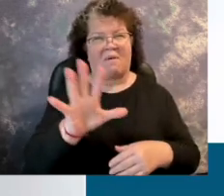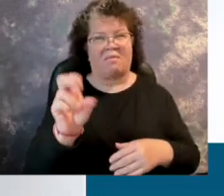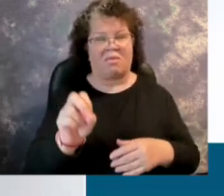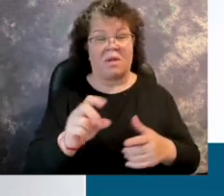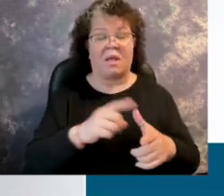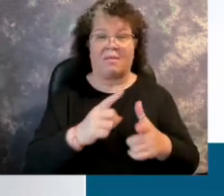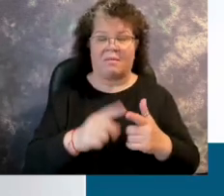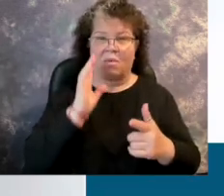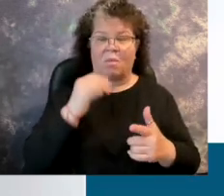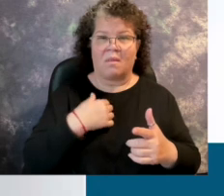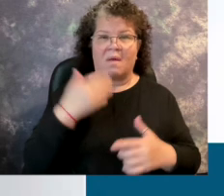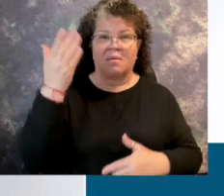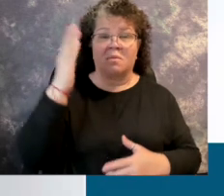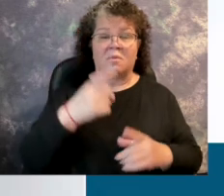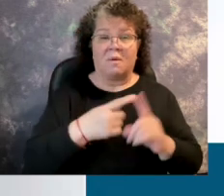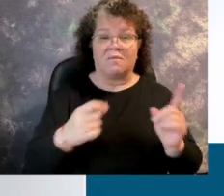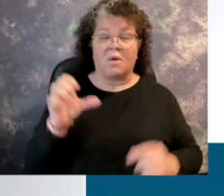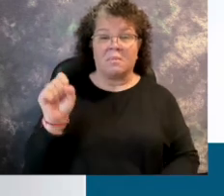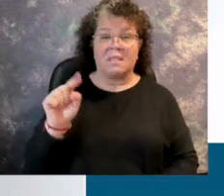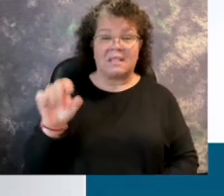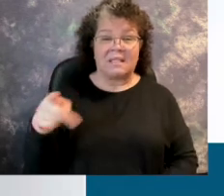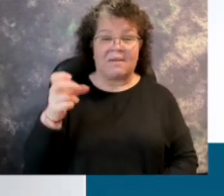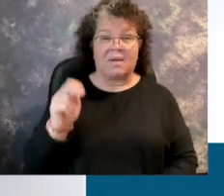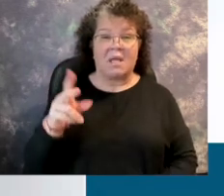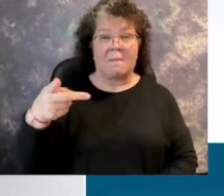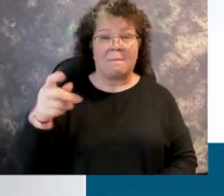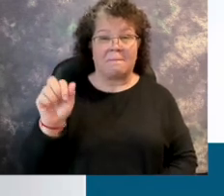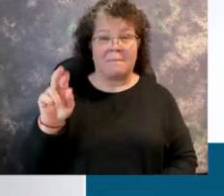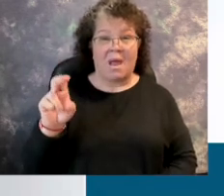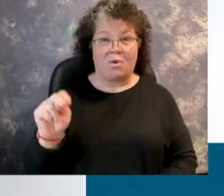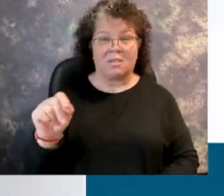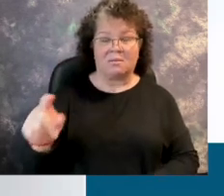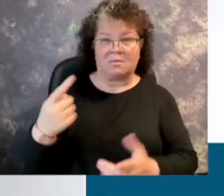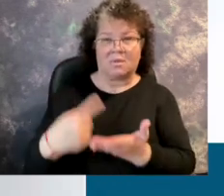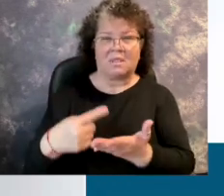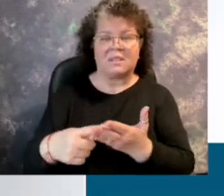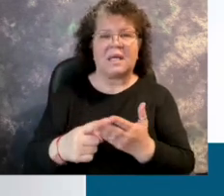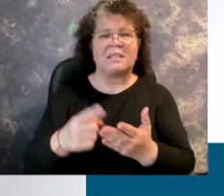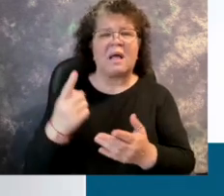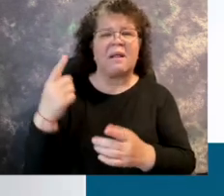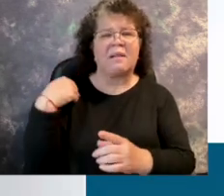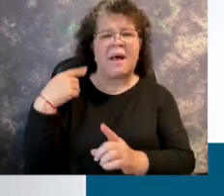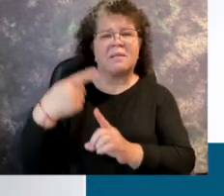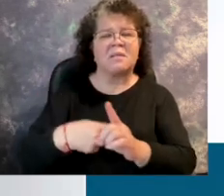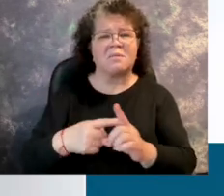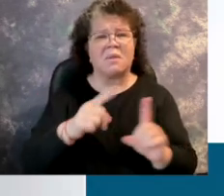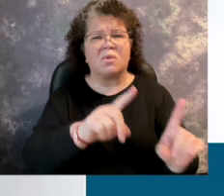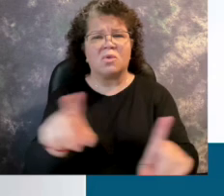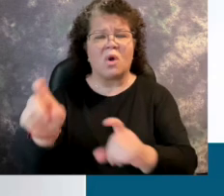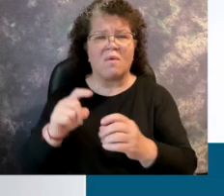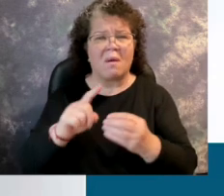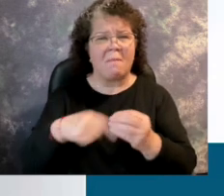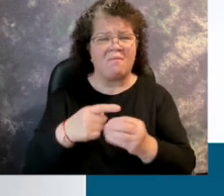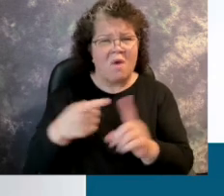then have a presentation from Stephanie Parent to review the survey results from last month's evening community meeting.